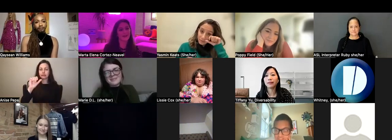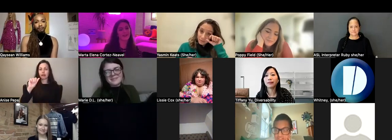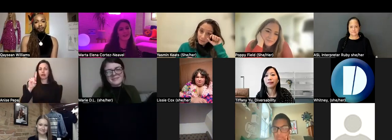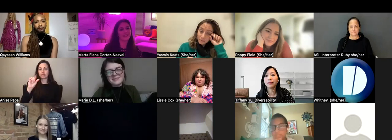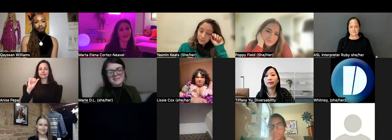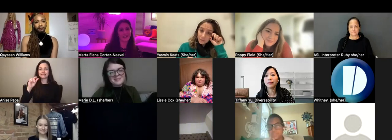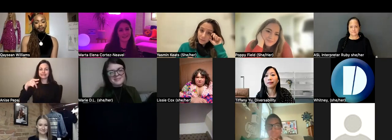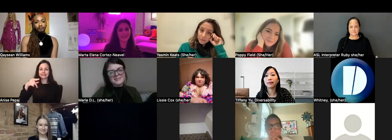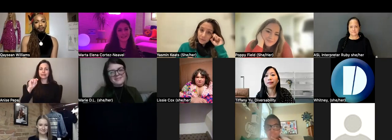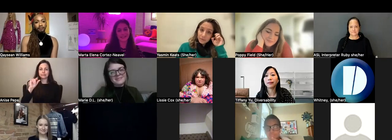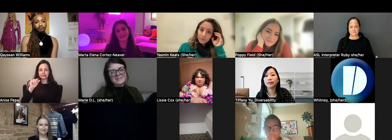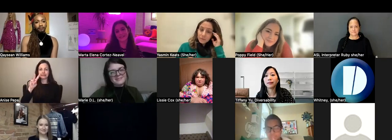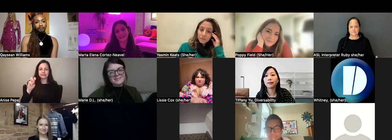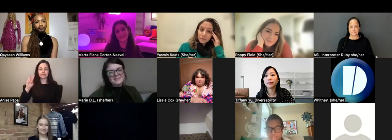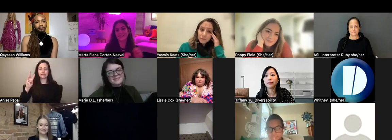Abilitee,